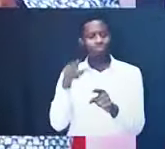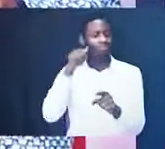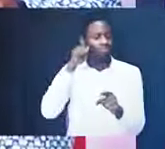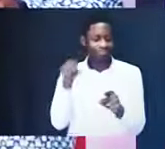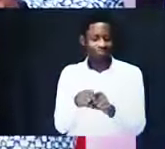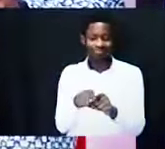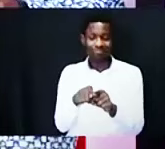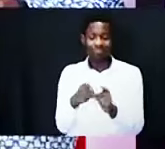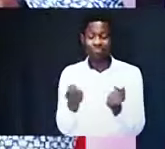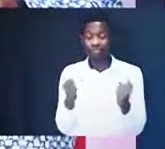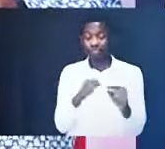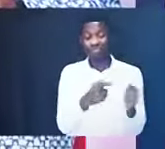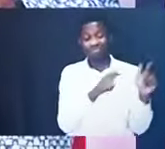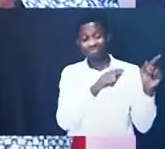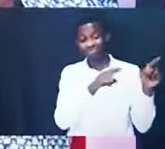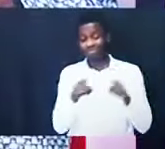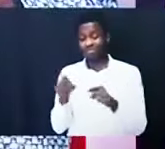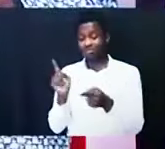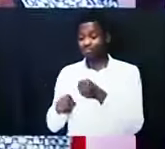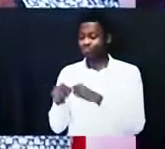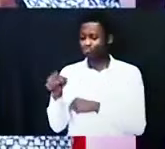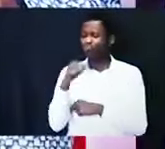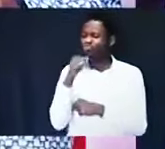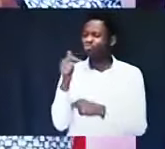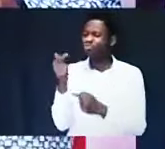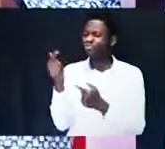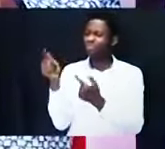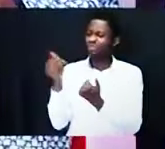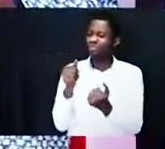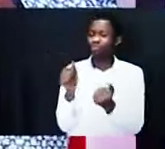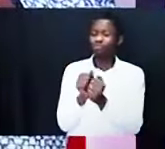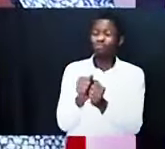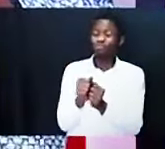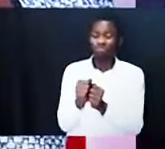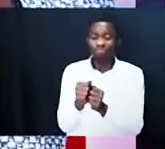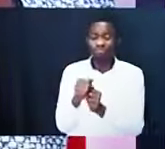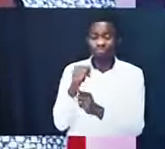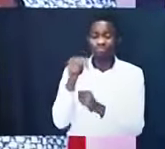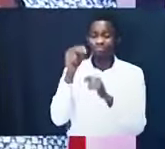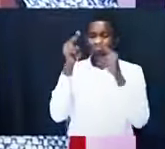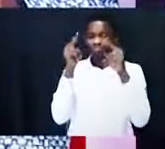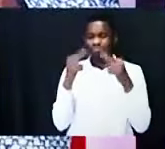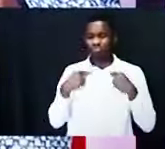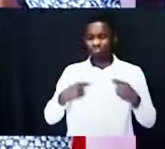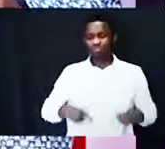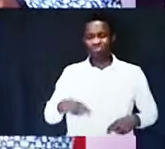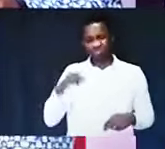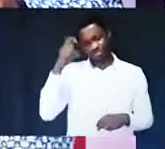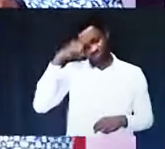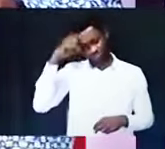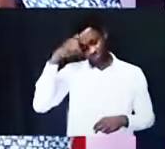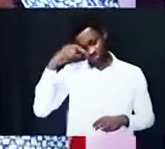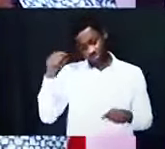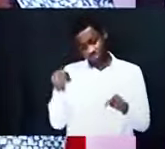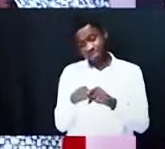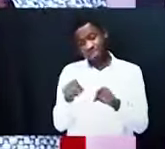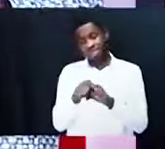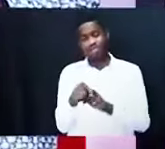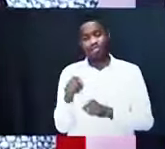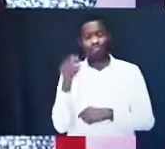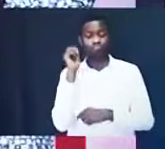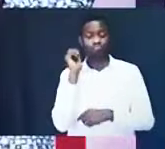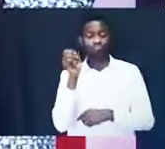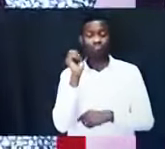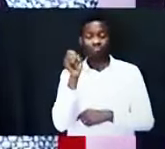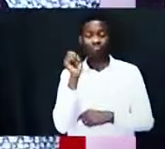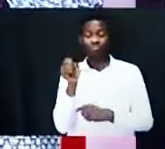did not come with eloquence of human wisdom, as I proclaimed to you the testimony of God.